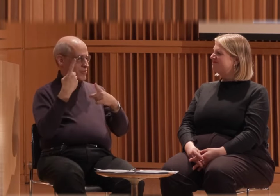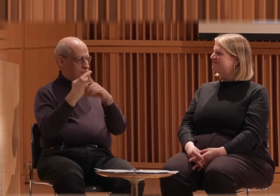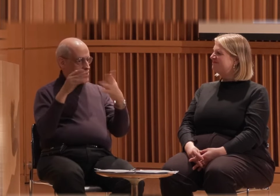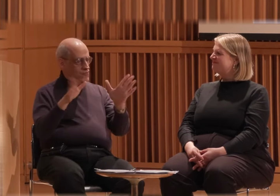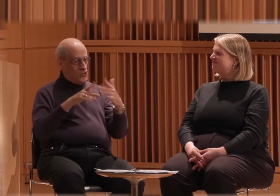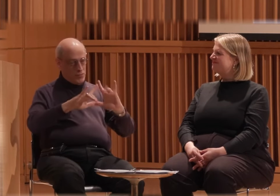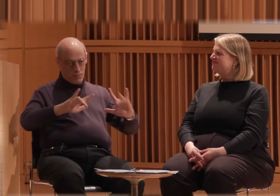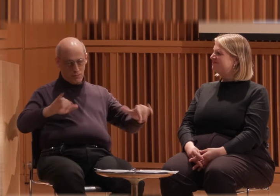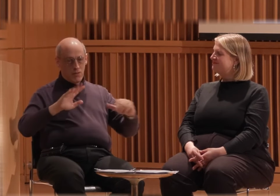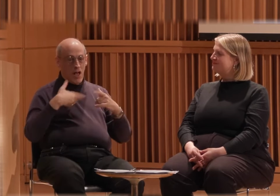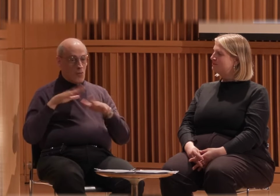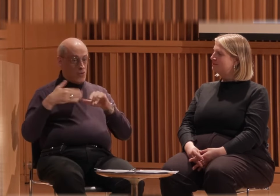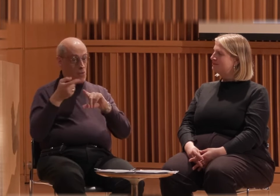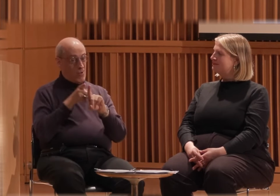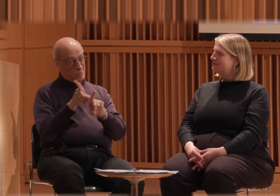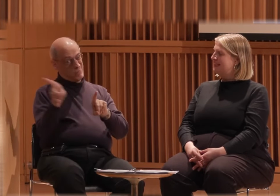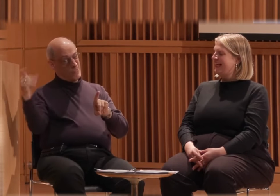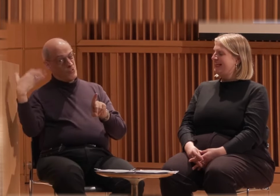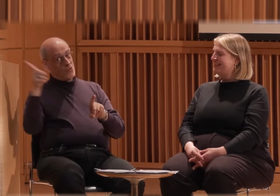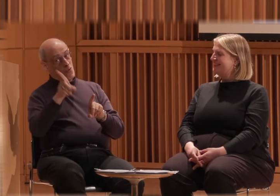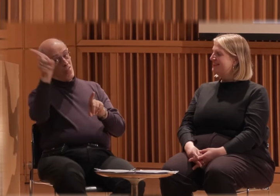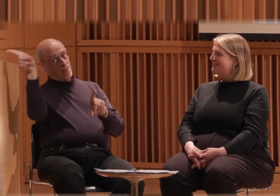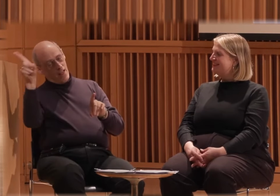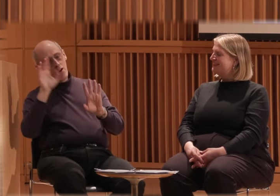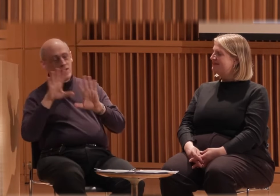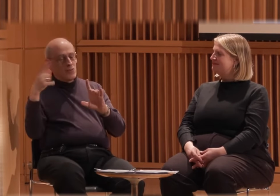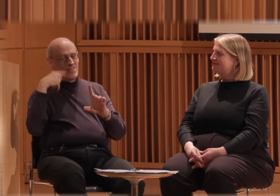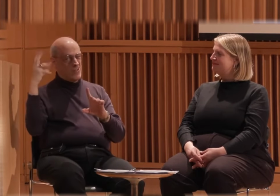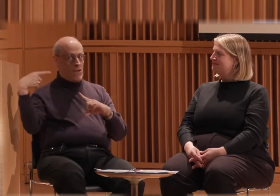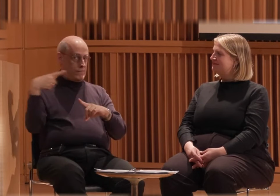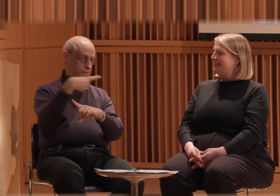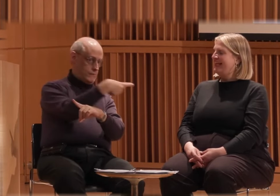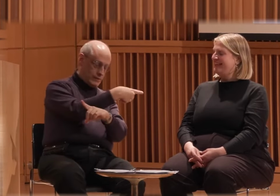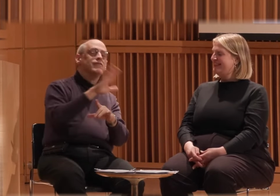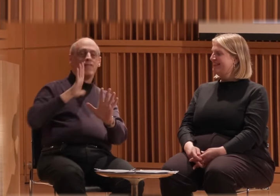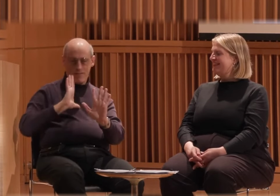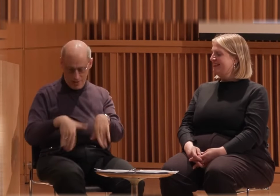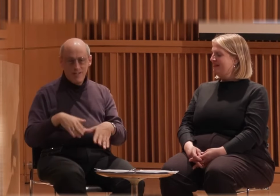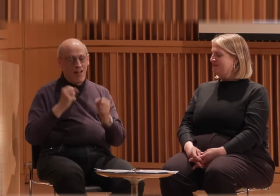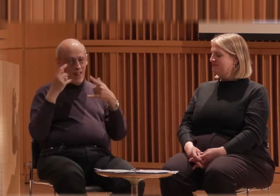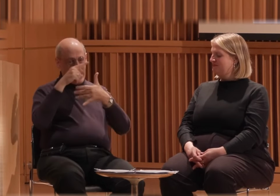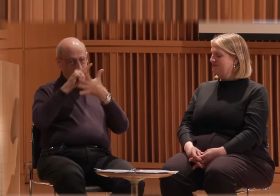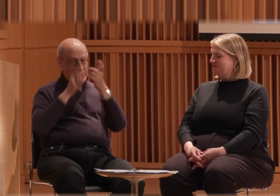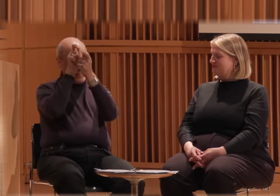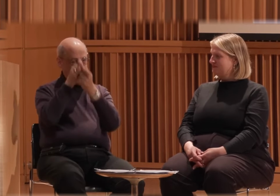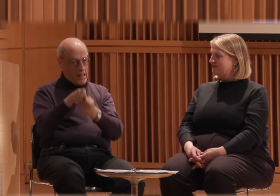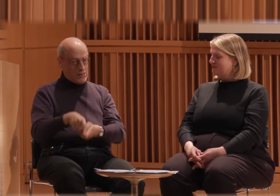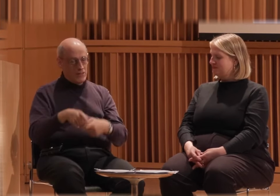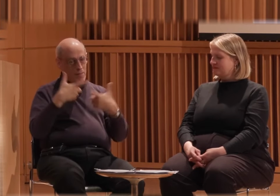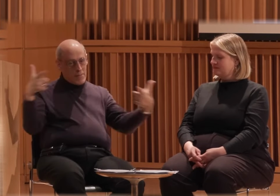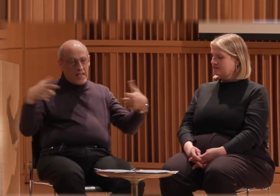stuff. I was going to walk to another auditorium, and someone said, no, come to this one. So, you know, a lot of stuff, big and